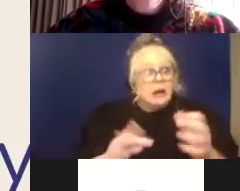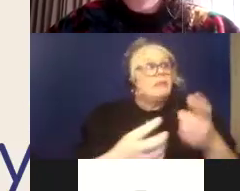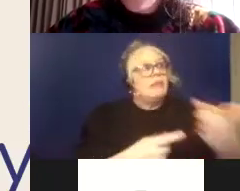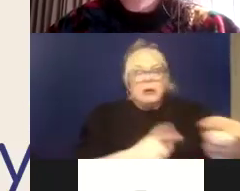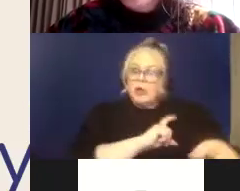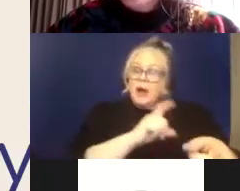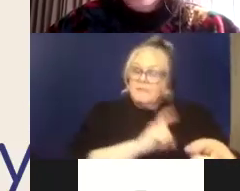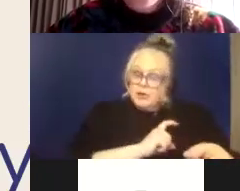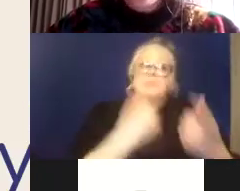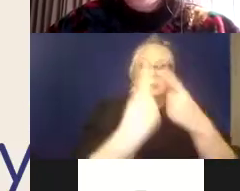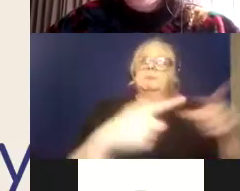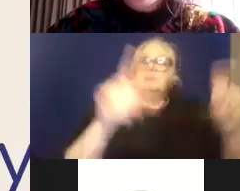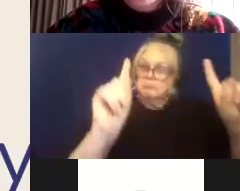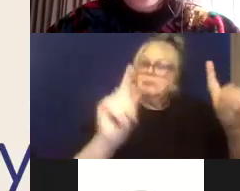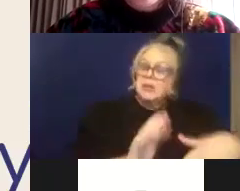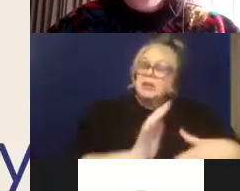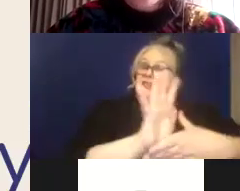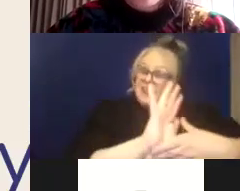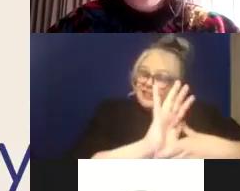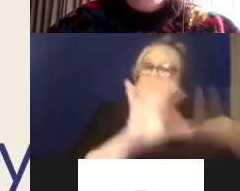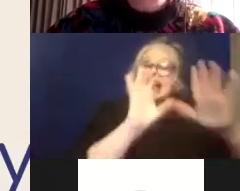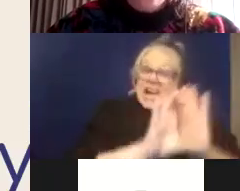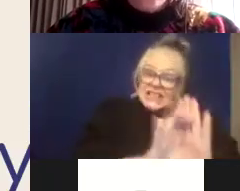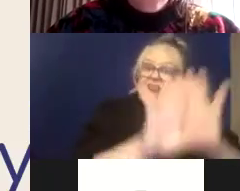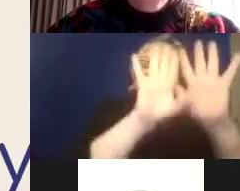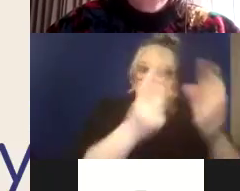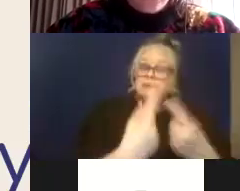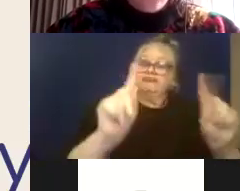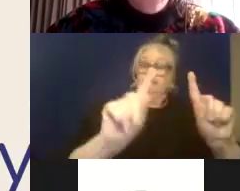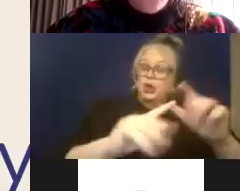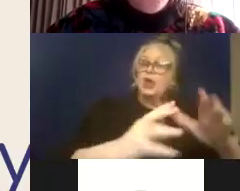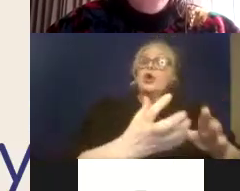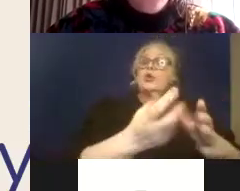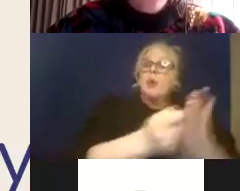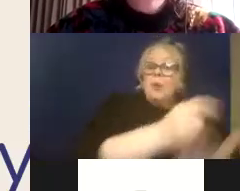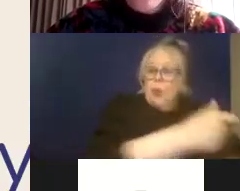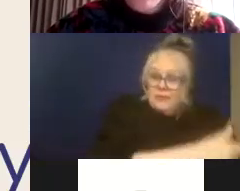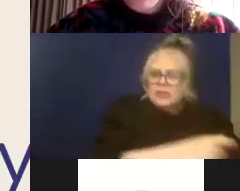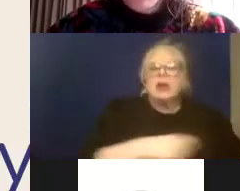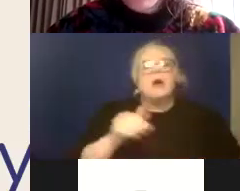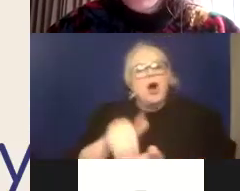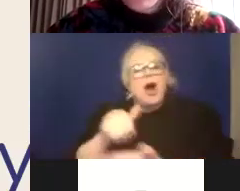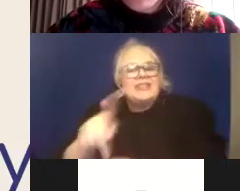expecting. So it's important to make sure that survivors see that healing is not just content removal.